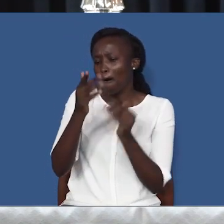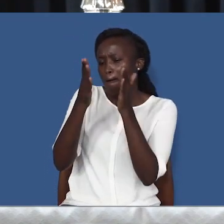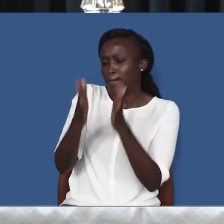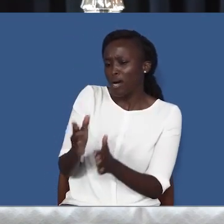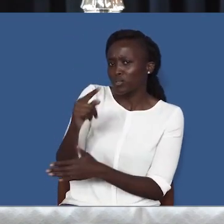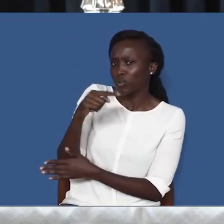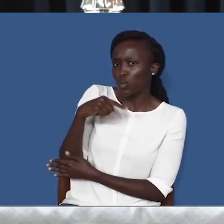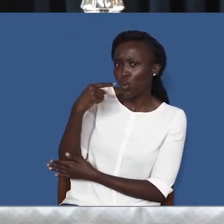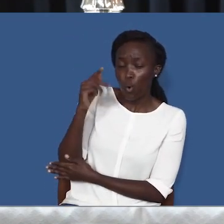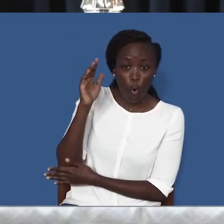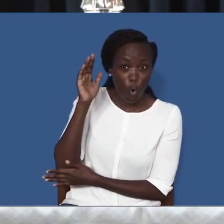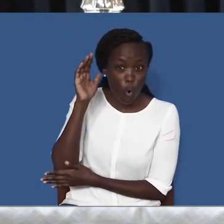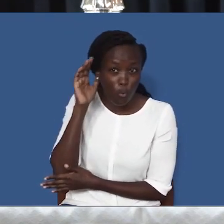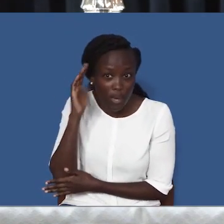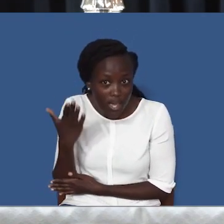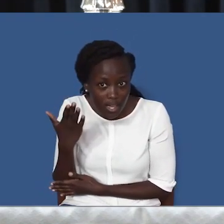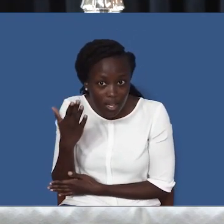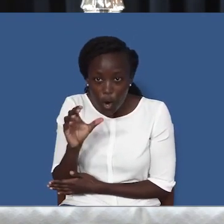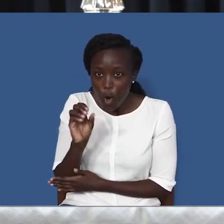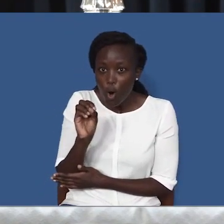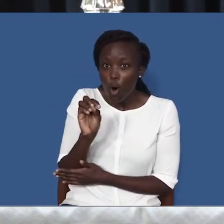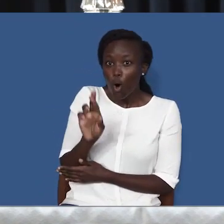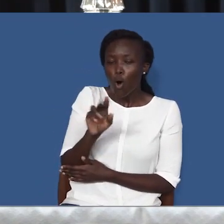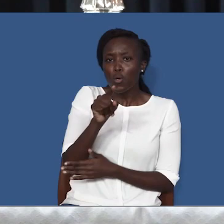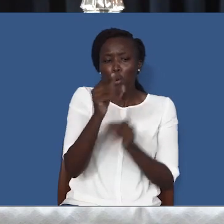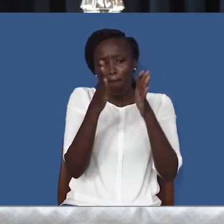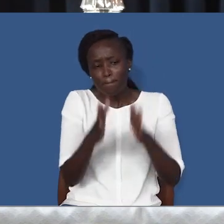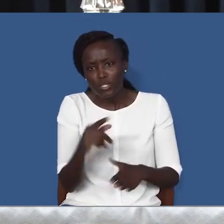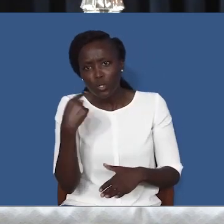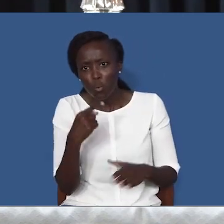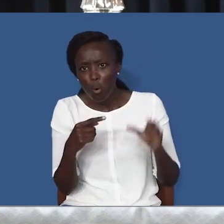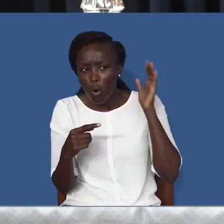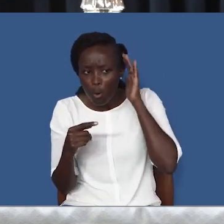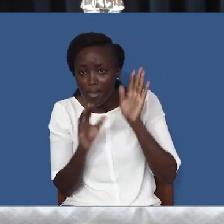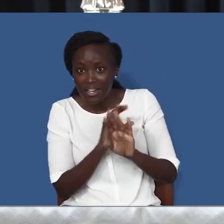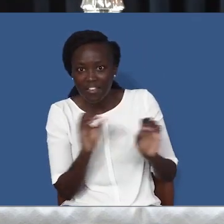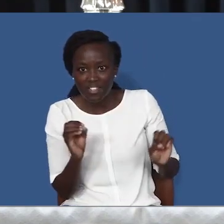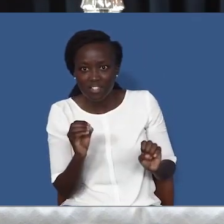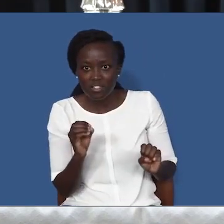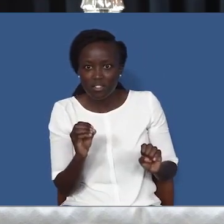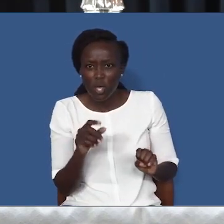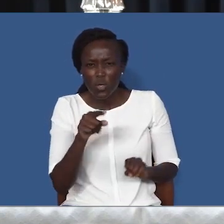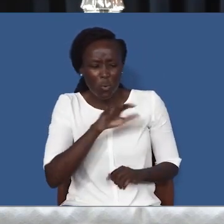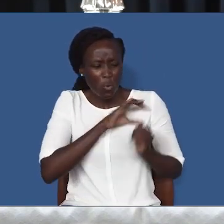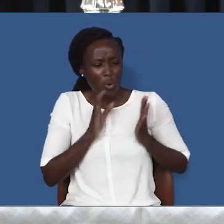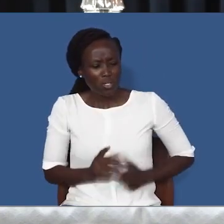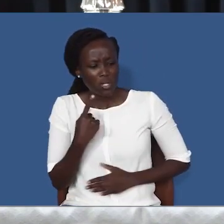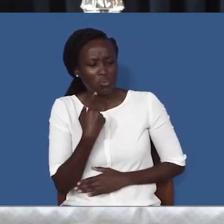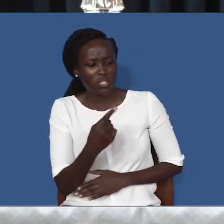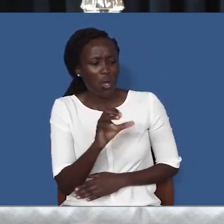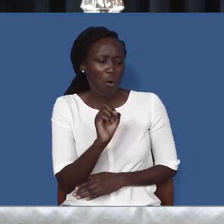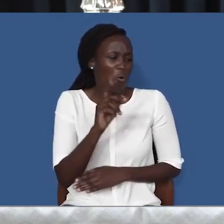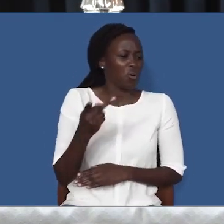you the business as usual type kind of a Christian? Oh, okay, let's just go to church. Oh, okay, let's just carry a big